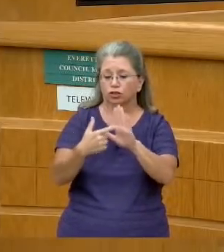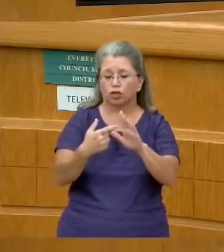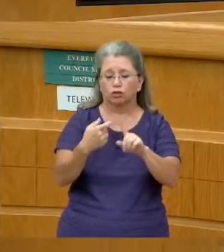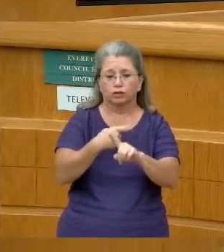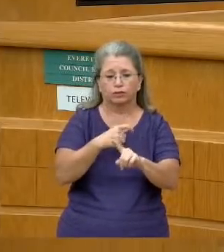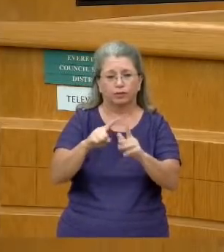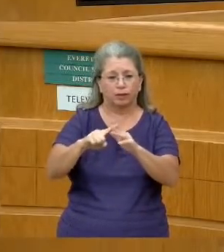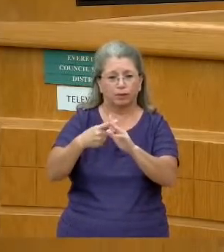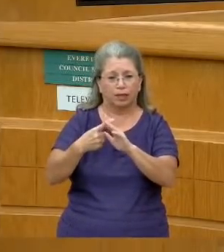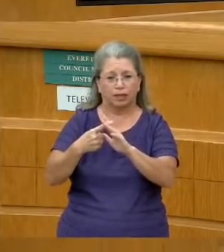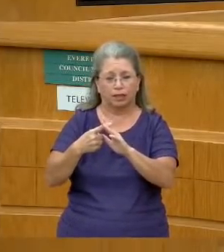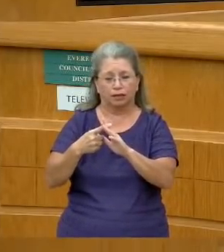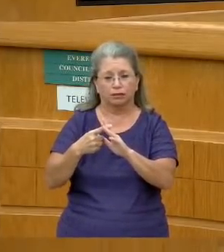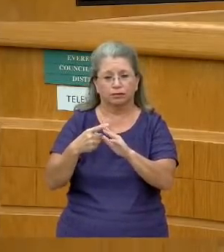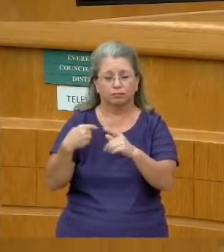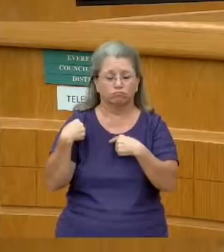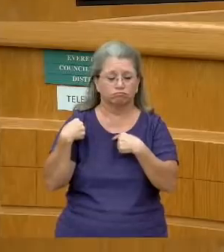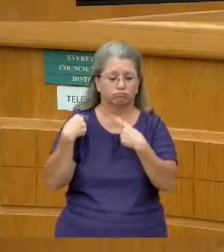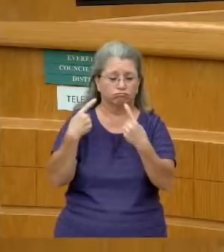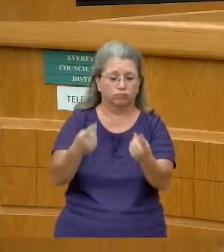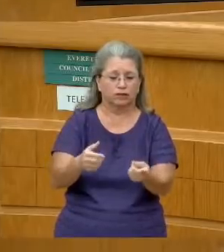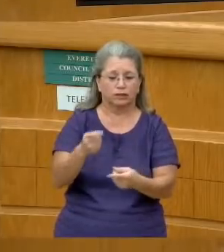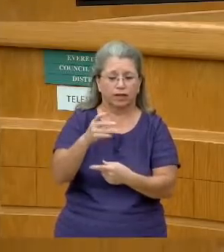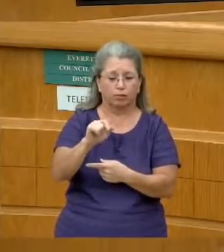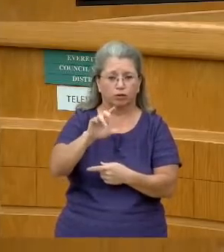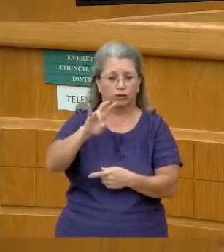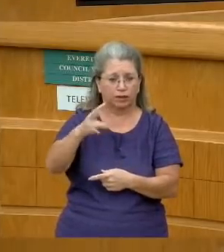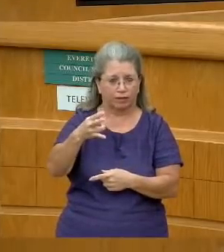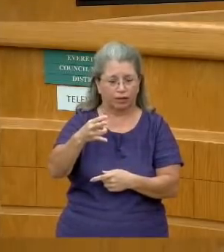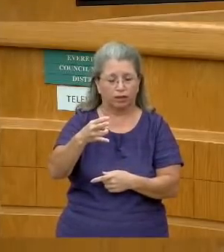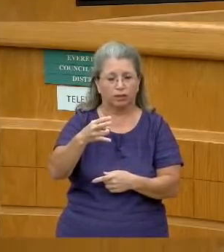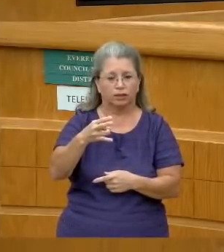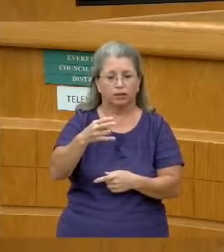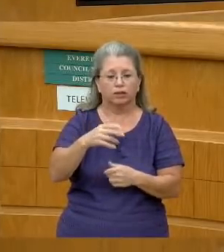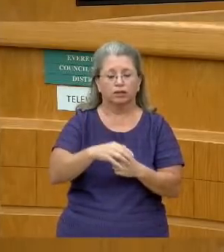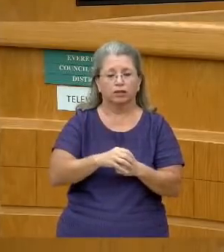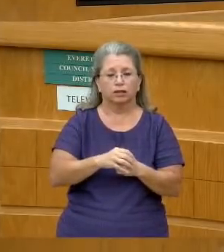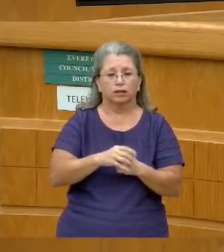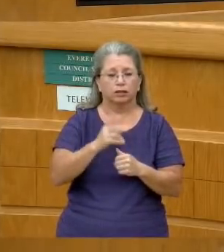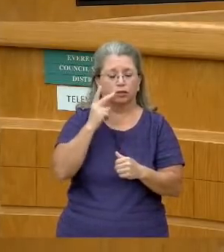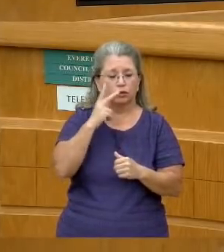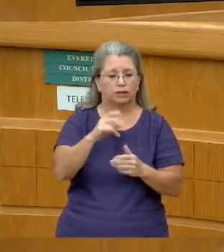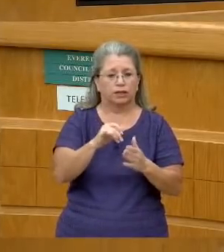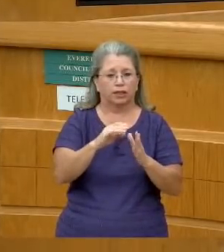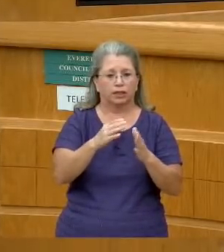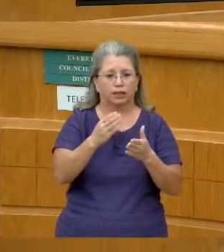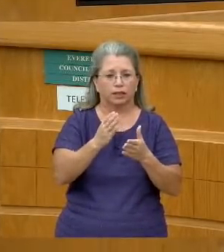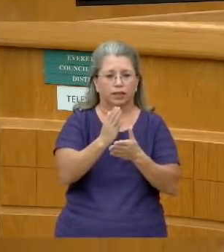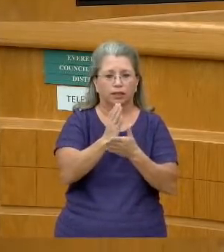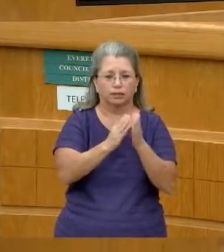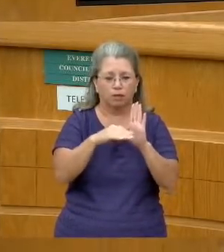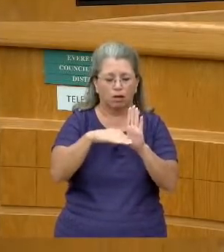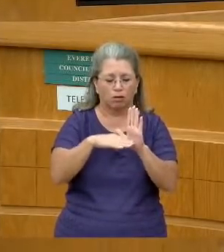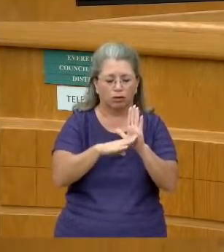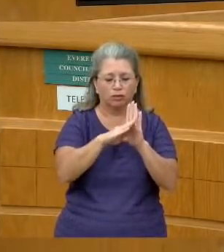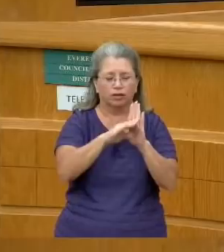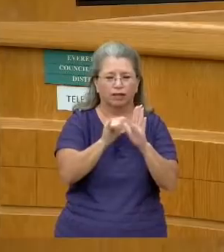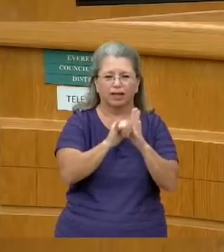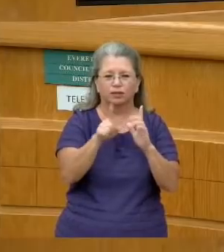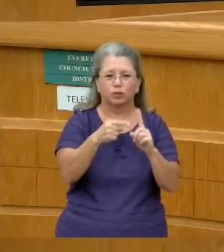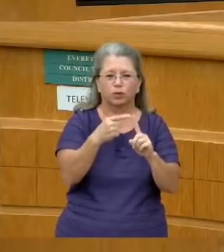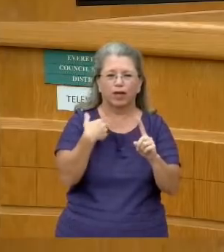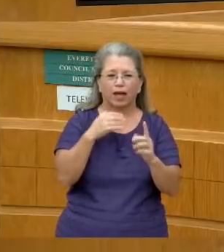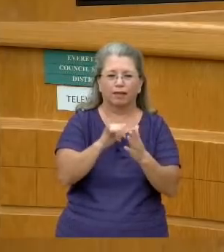7th. But you can see it was real low. We had a little increase there. That was the breakouts that we had at the meat processing plant and some of